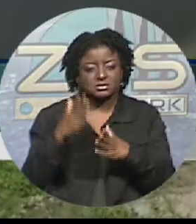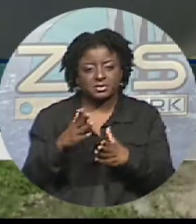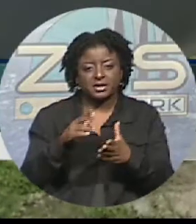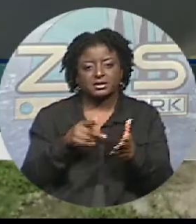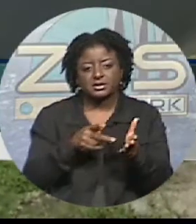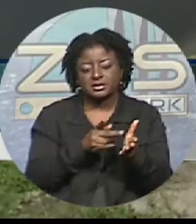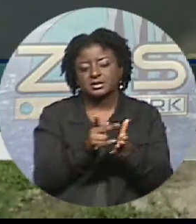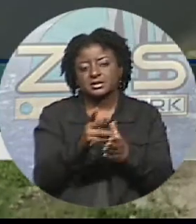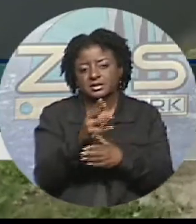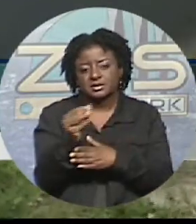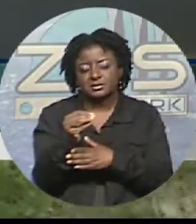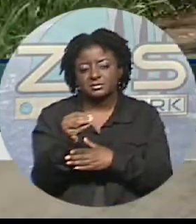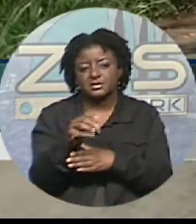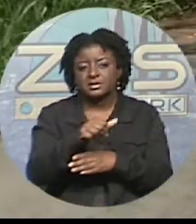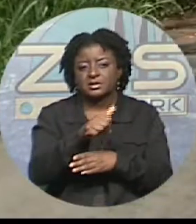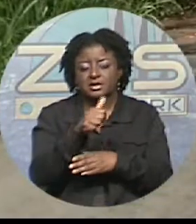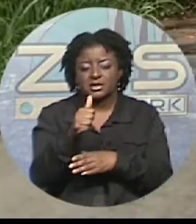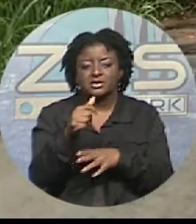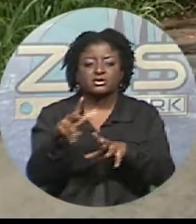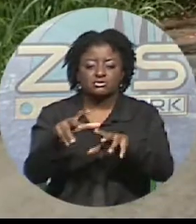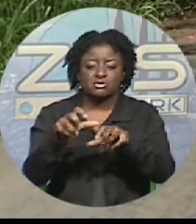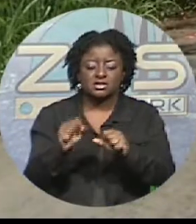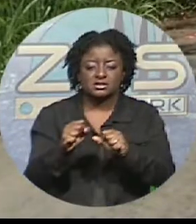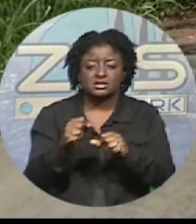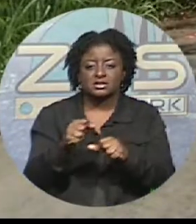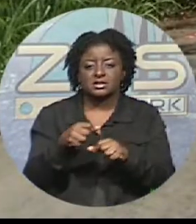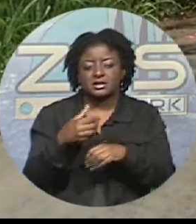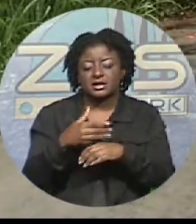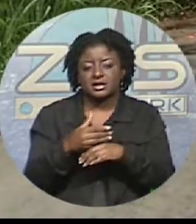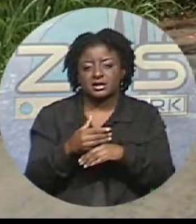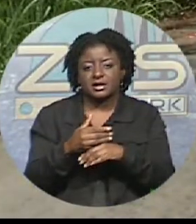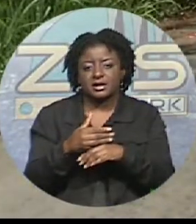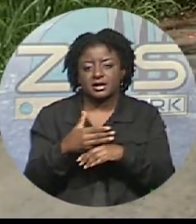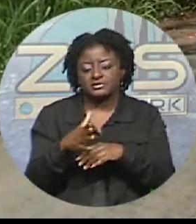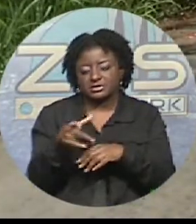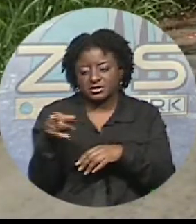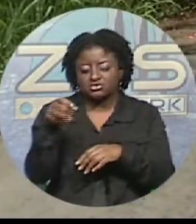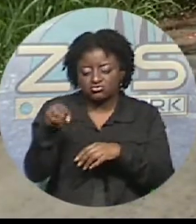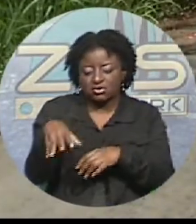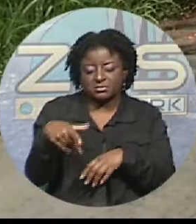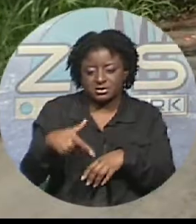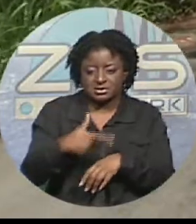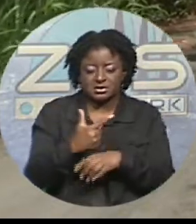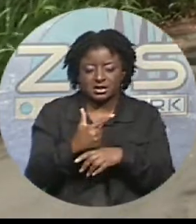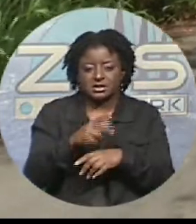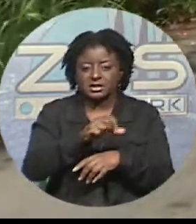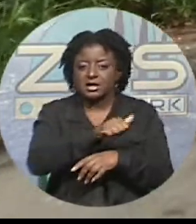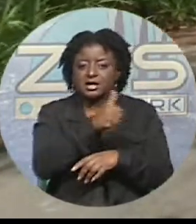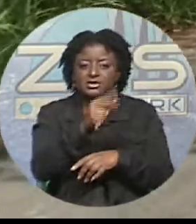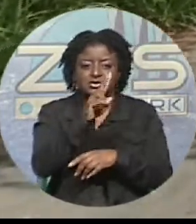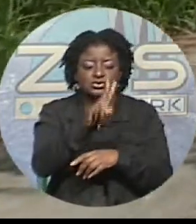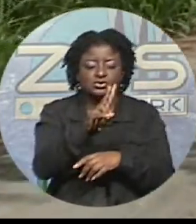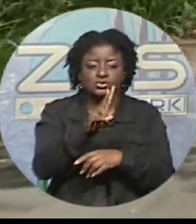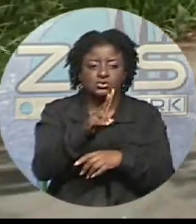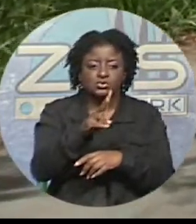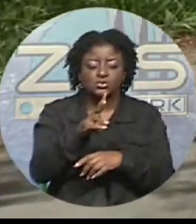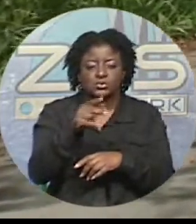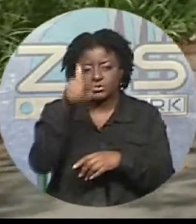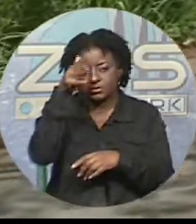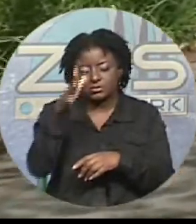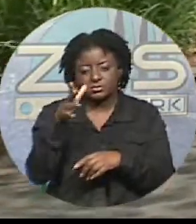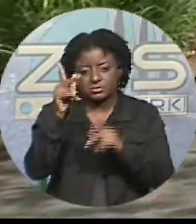arrested after he dropped an AK-47 to the ground. According to police, the other two armed suspects fled on